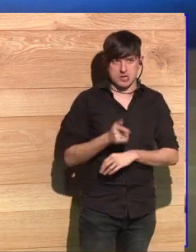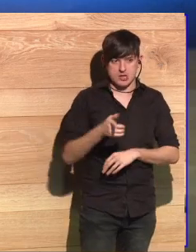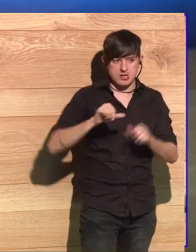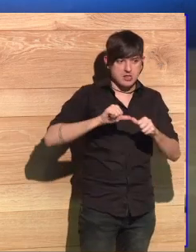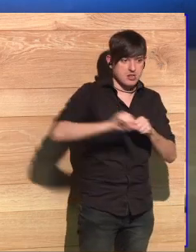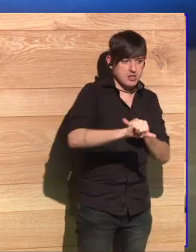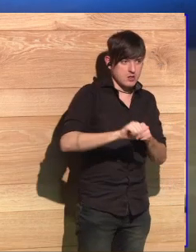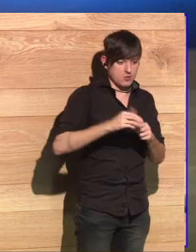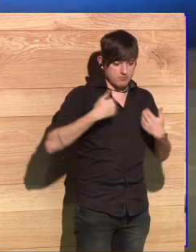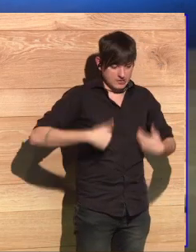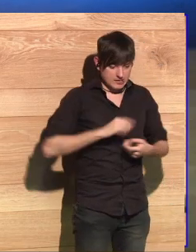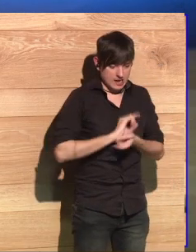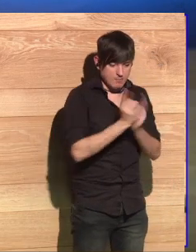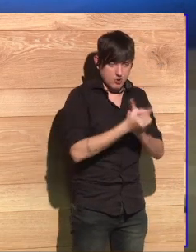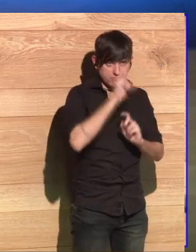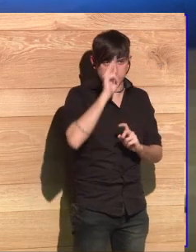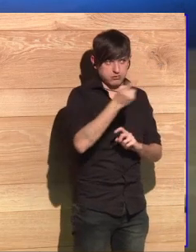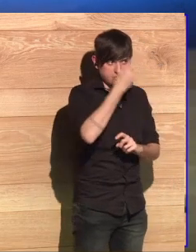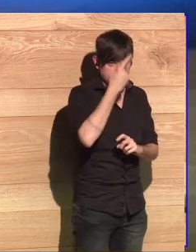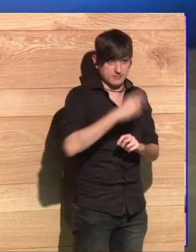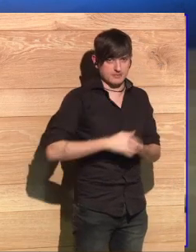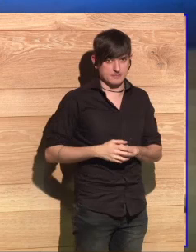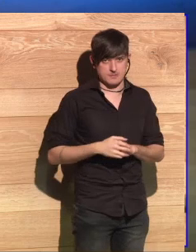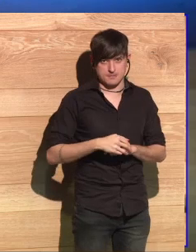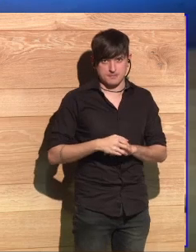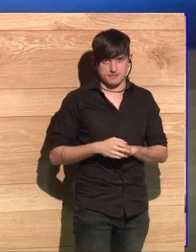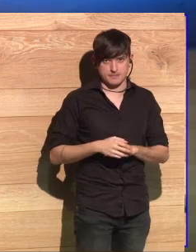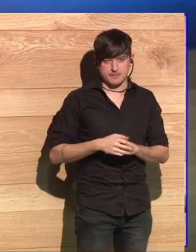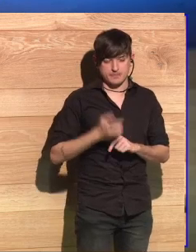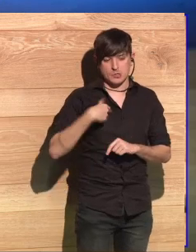Yes. After that, there was a change, though.